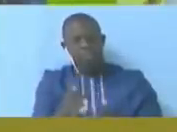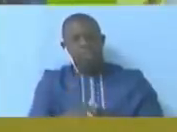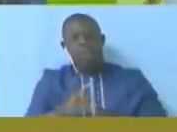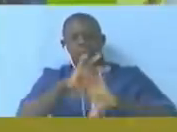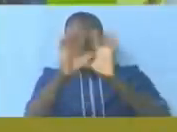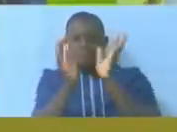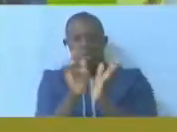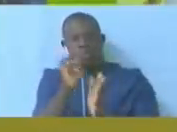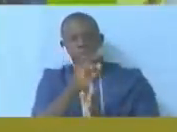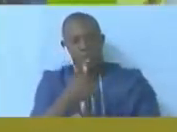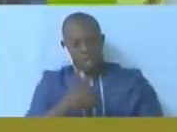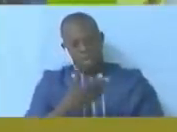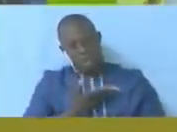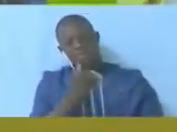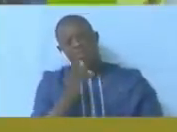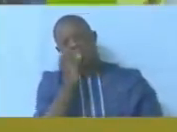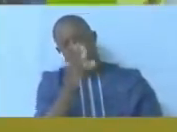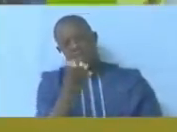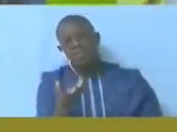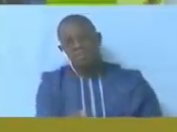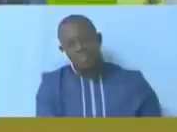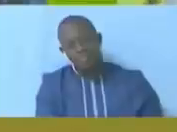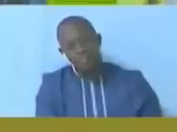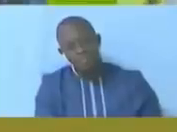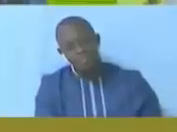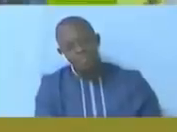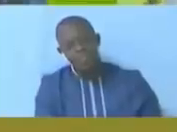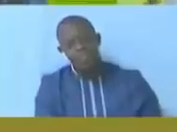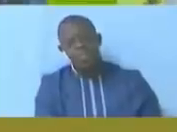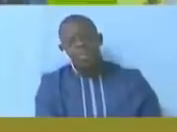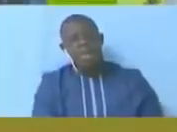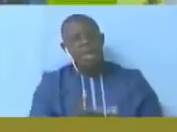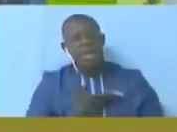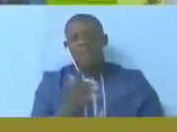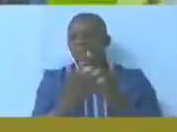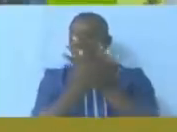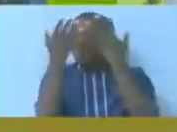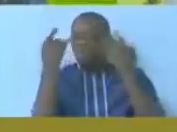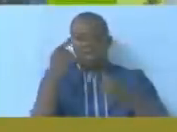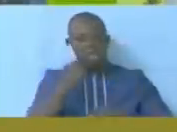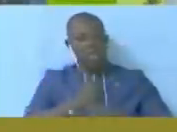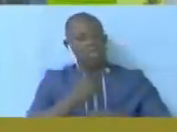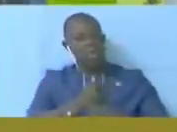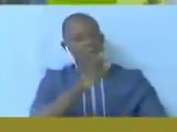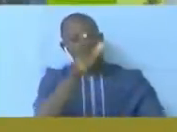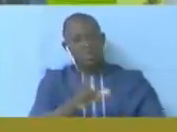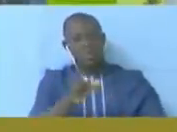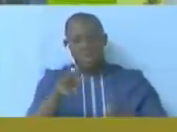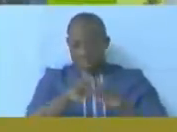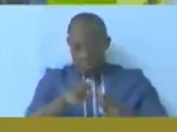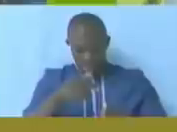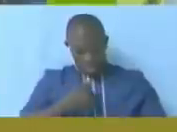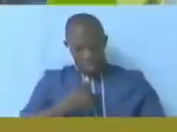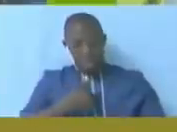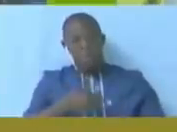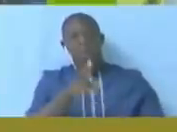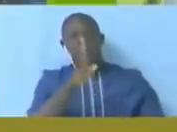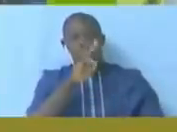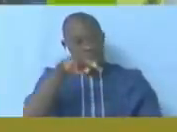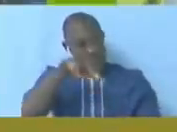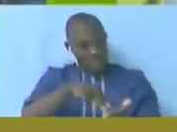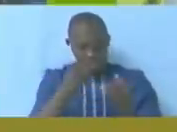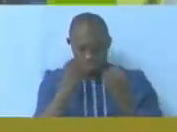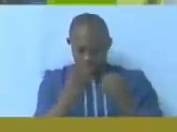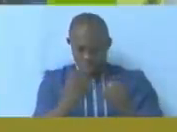that's all I have to say. There have been many Gambians like myself who stood